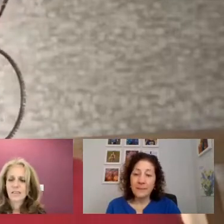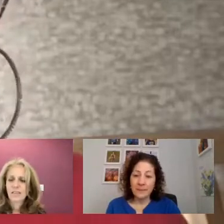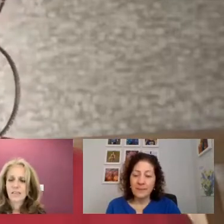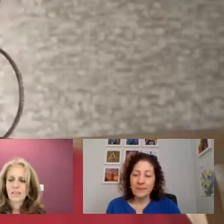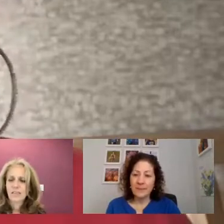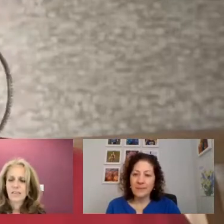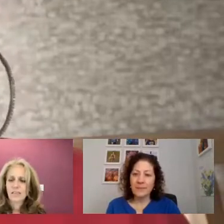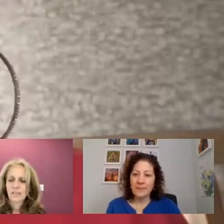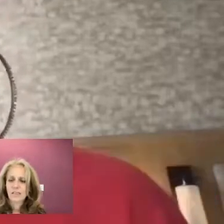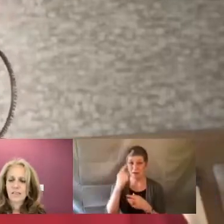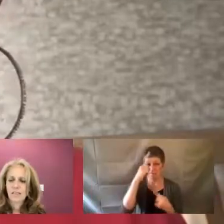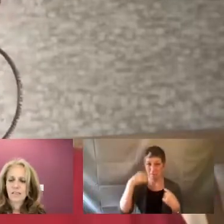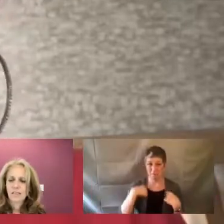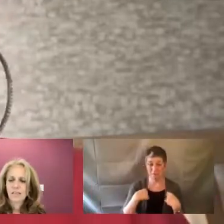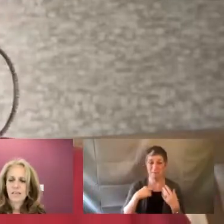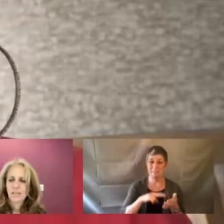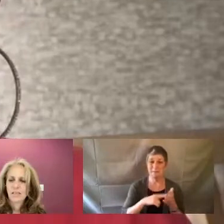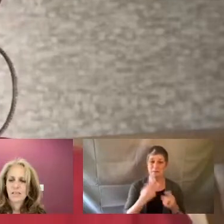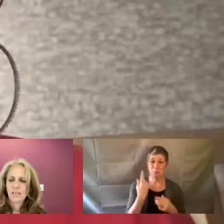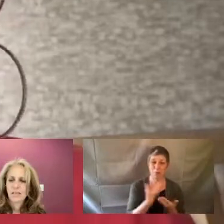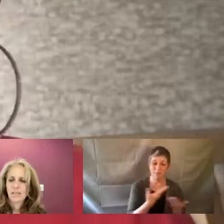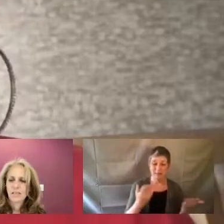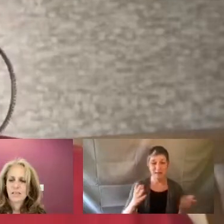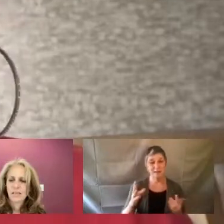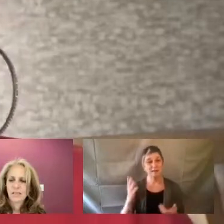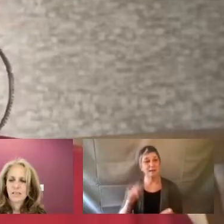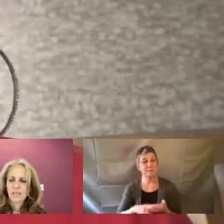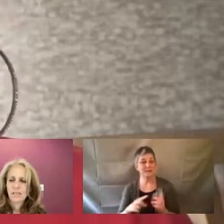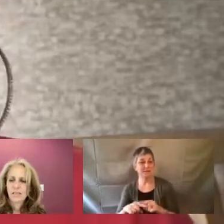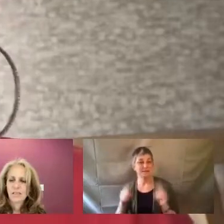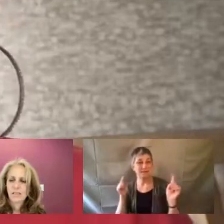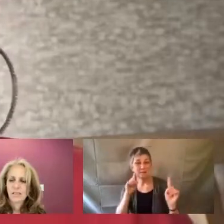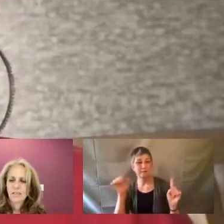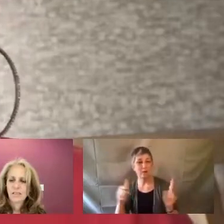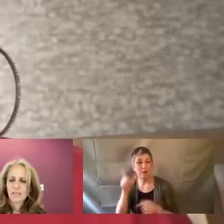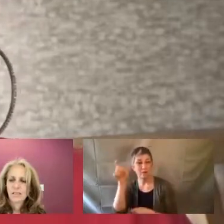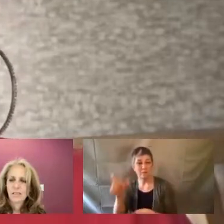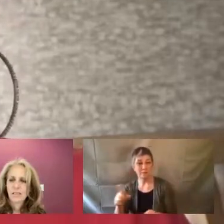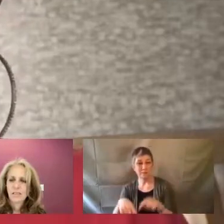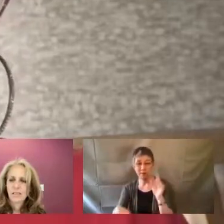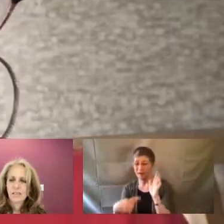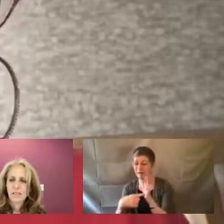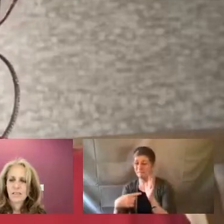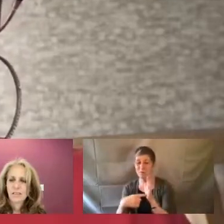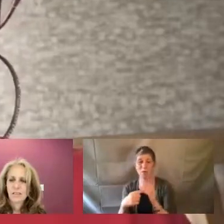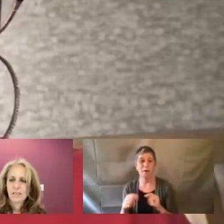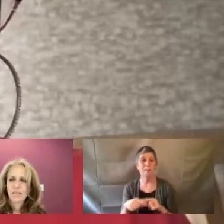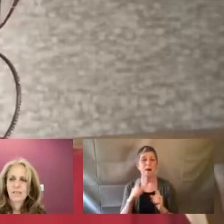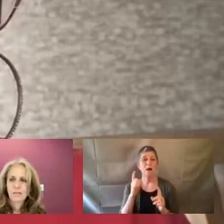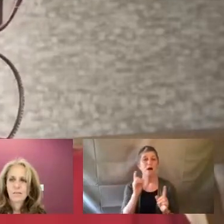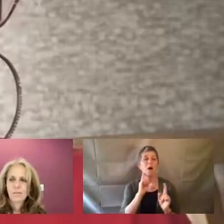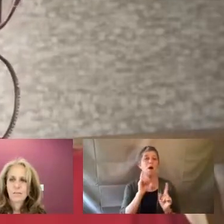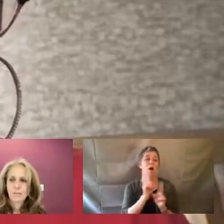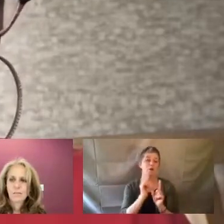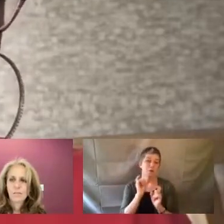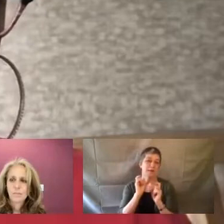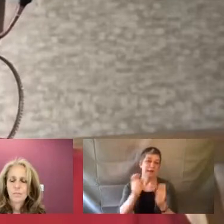$15 to me might be something different for a person, that actually can't afford the $15. But they also gave free